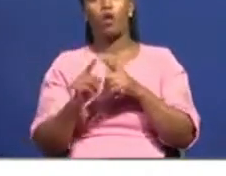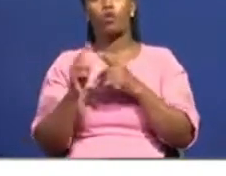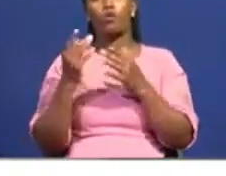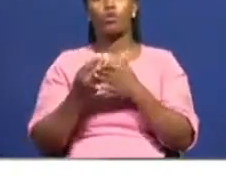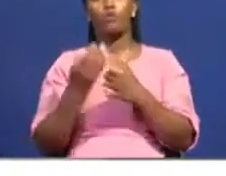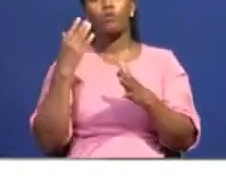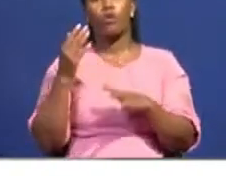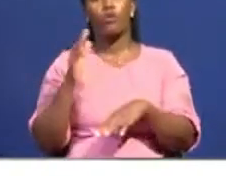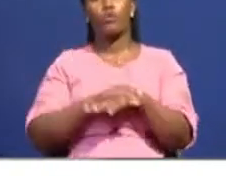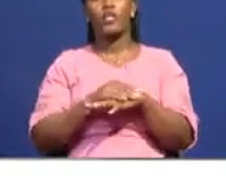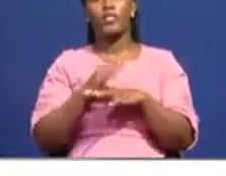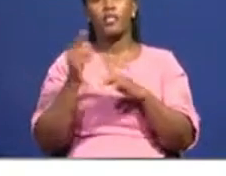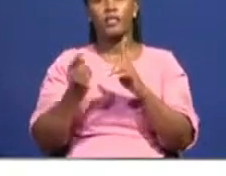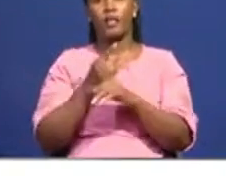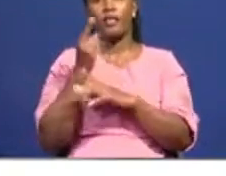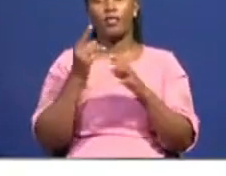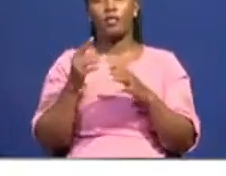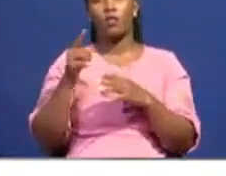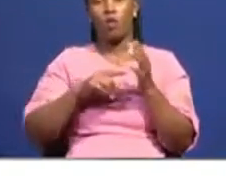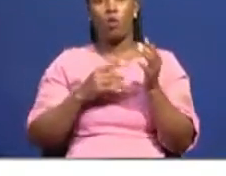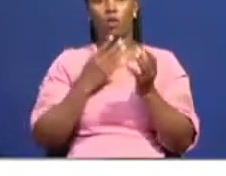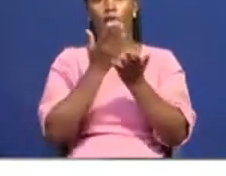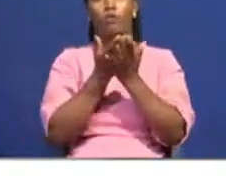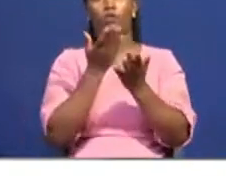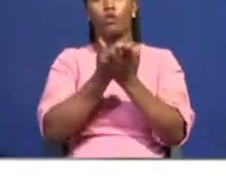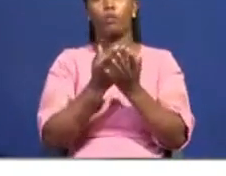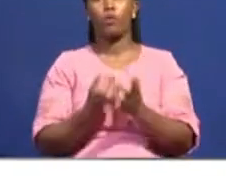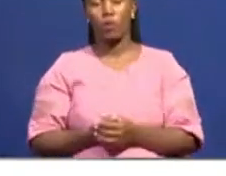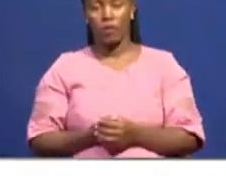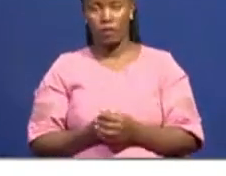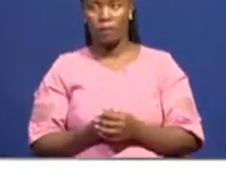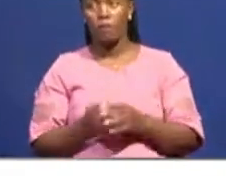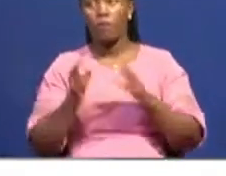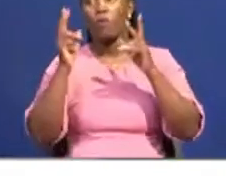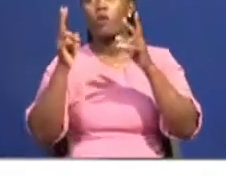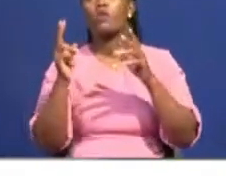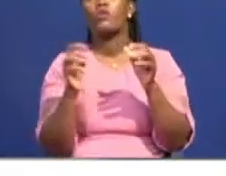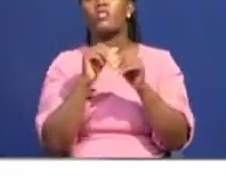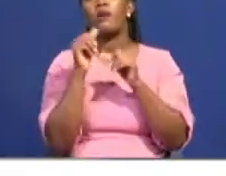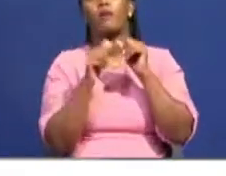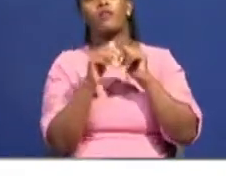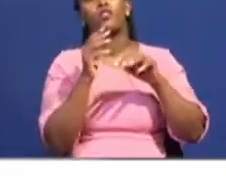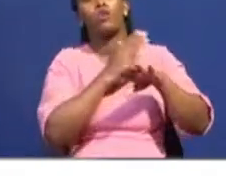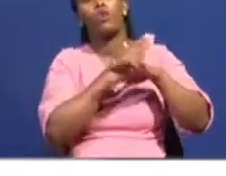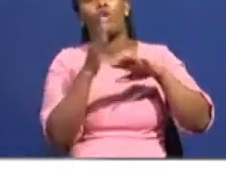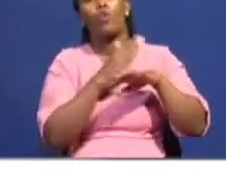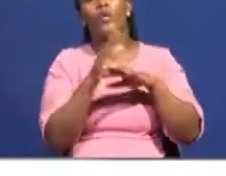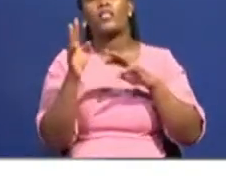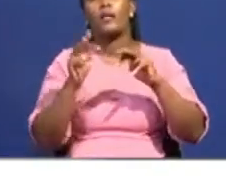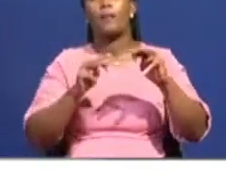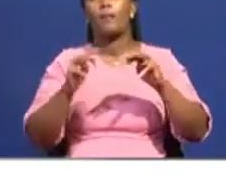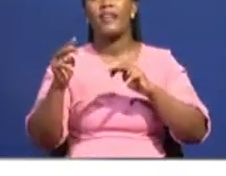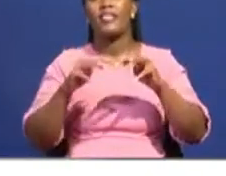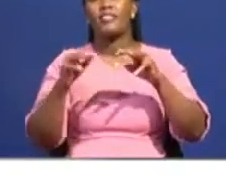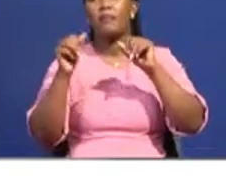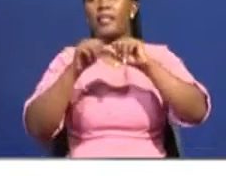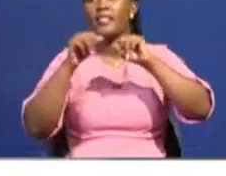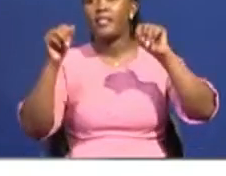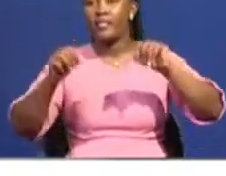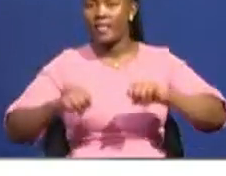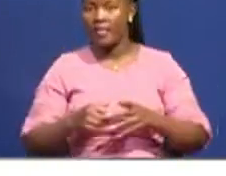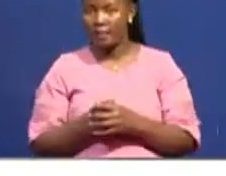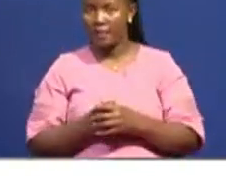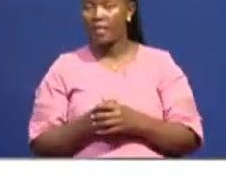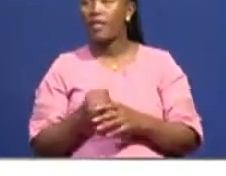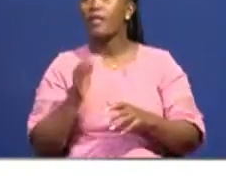getting something. That is what I would propose. Now, on the aspect of our waste management systems, most of our